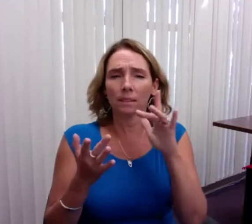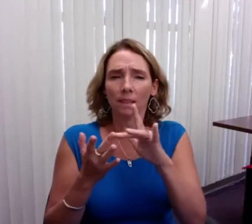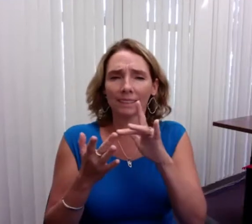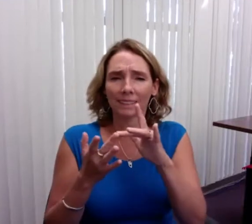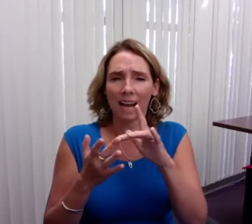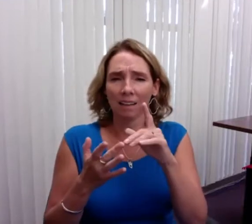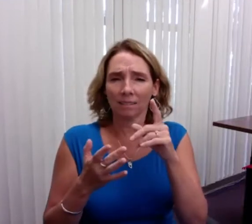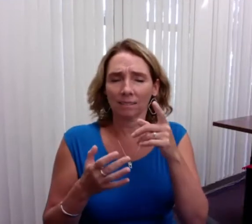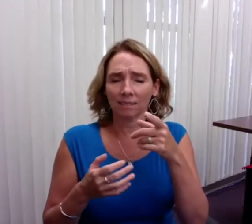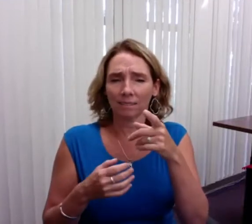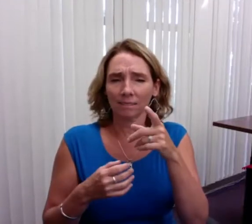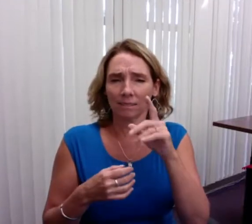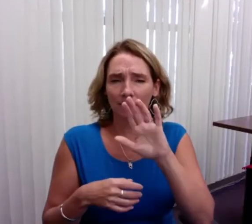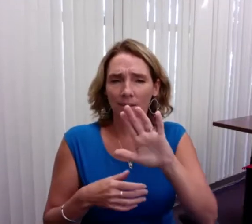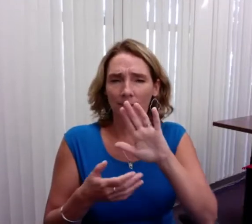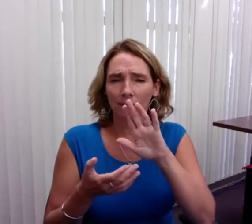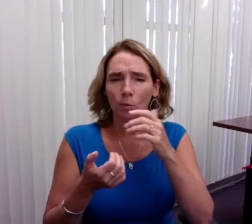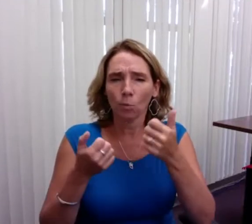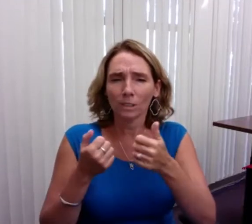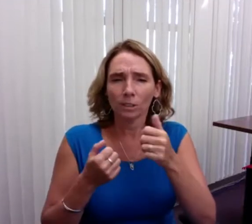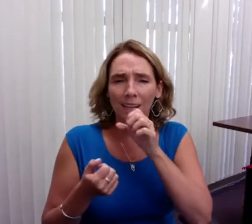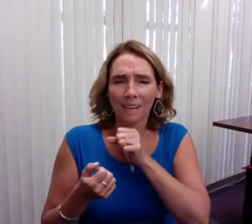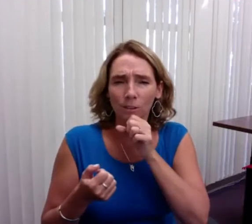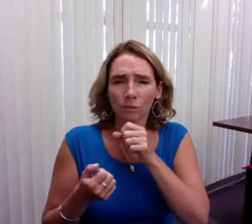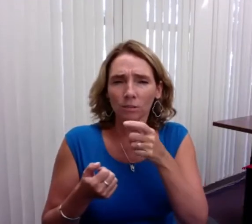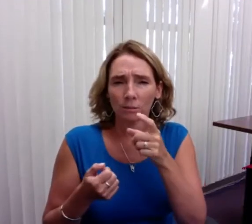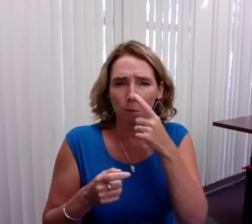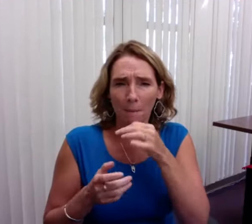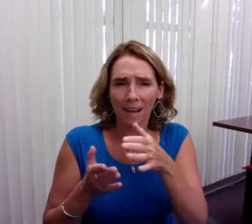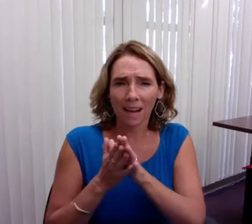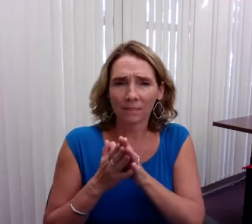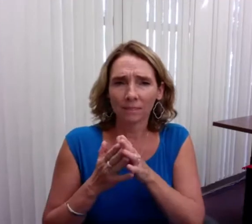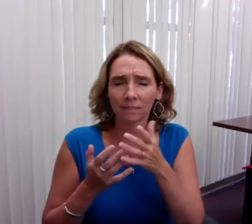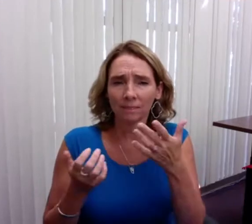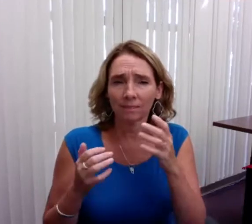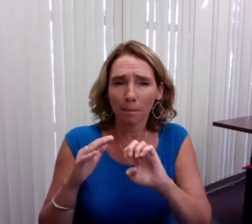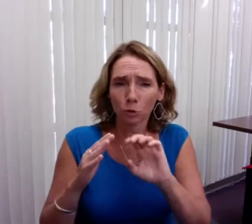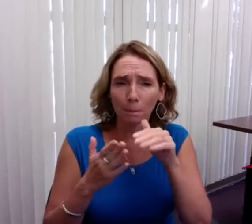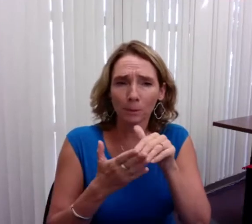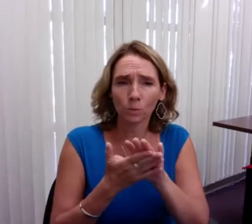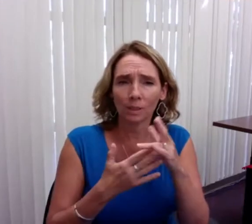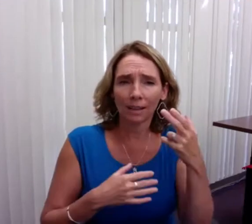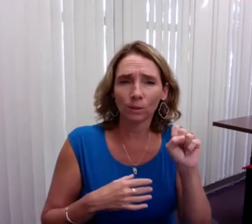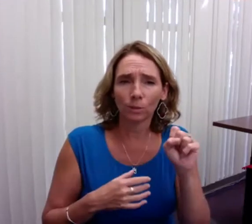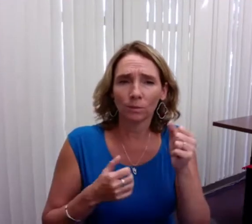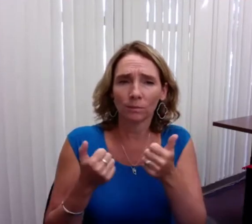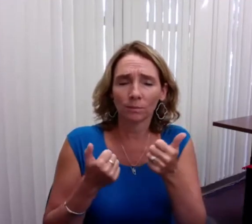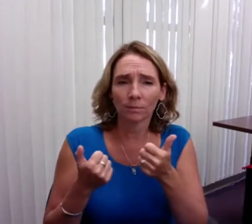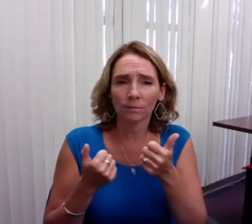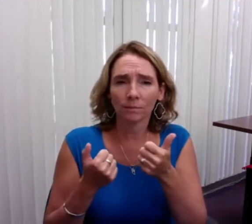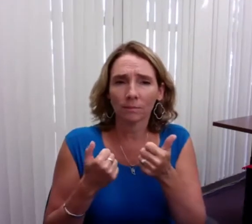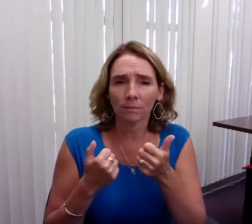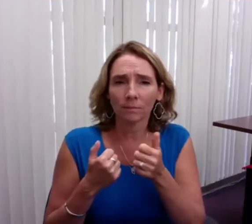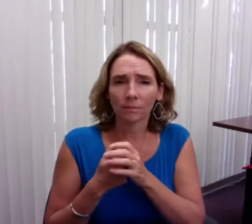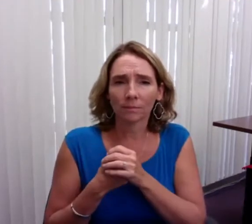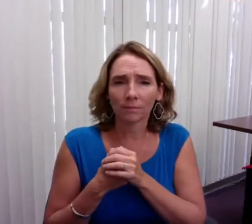I get that. I would suggest reaching out to, I'm sorry, how old is your daughter, if I could ask? She